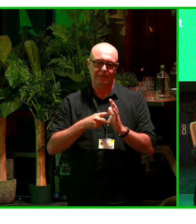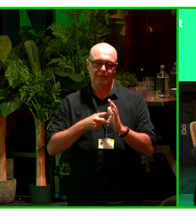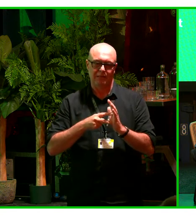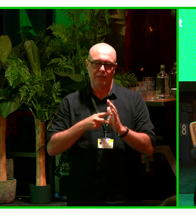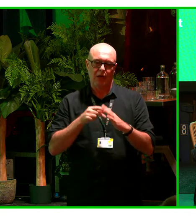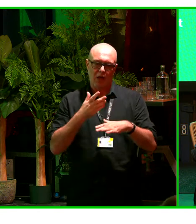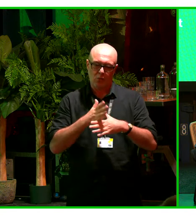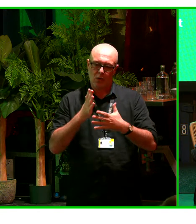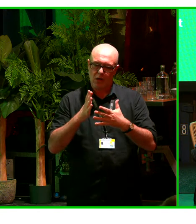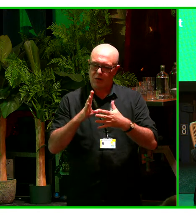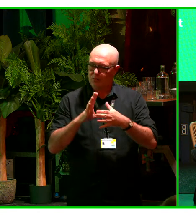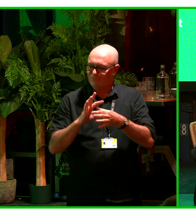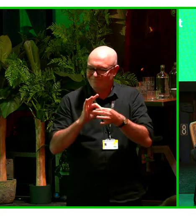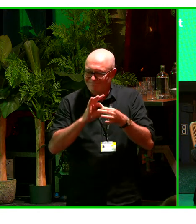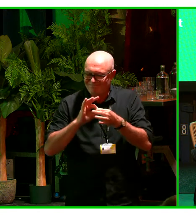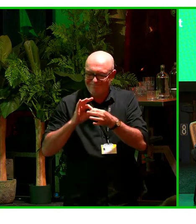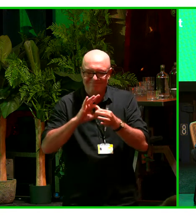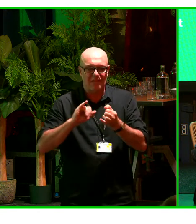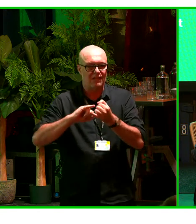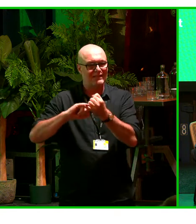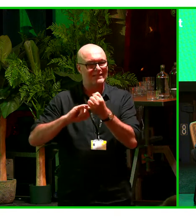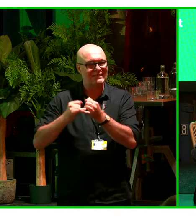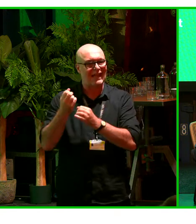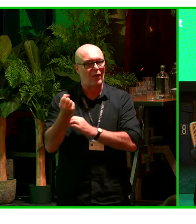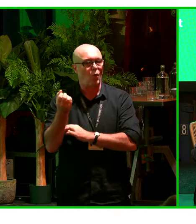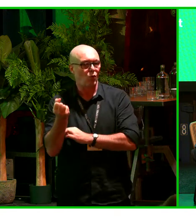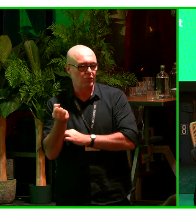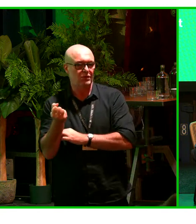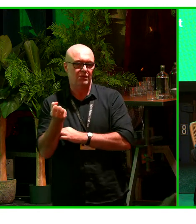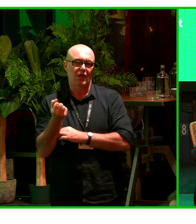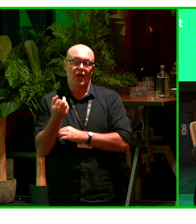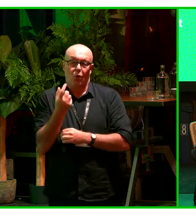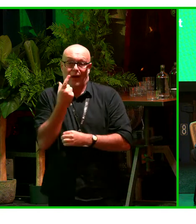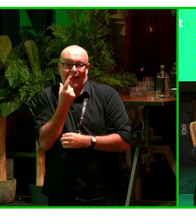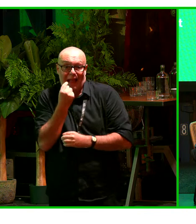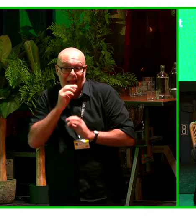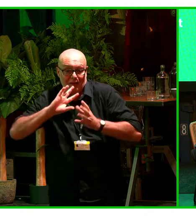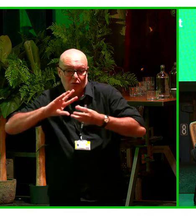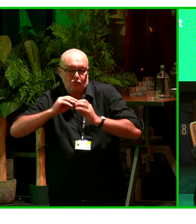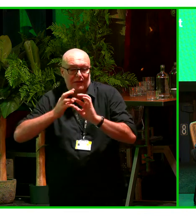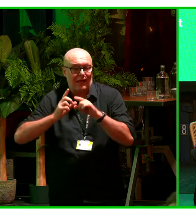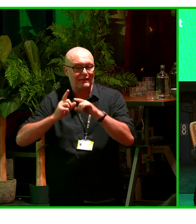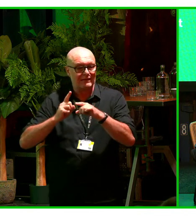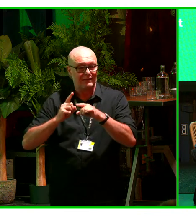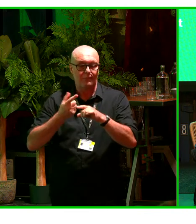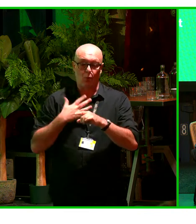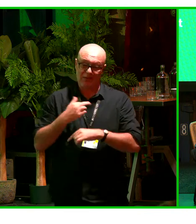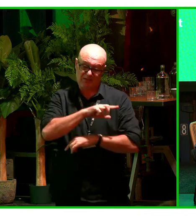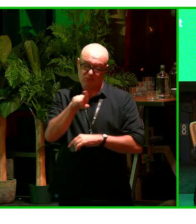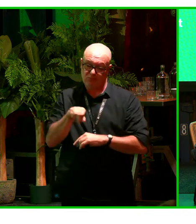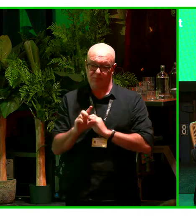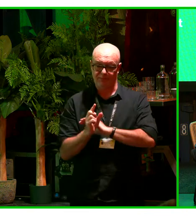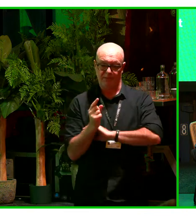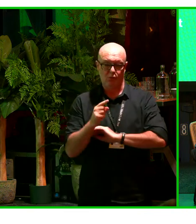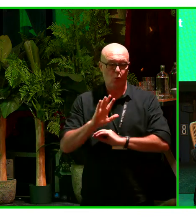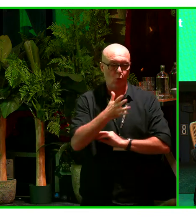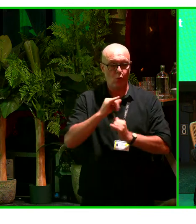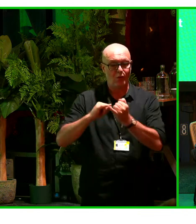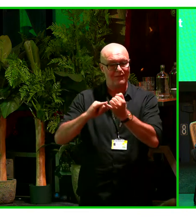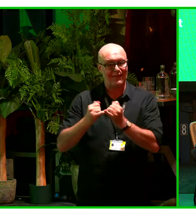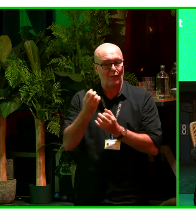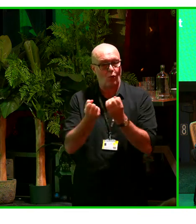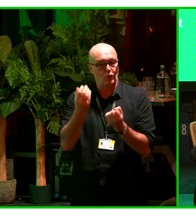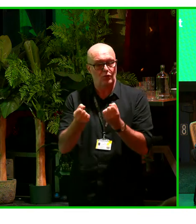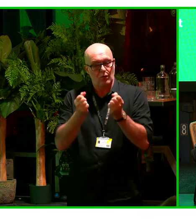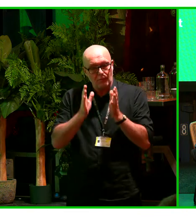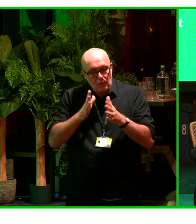collaboration with different stakeholders, it's possible to come up with the answers to some of those questions so that all of the stakeholders in an area can work